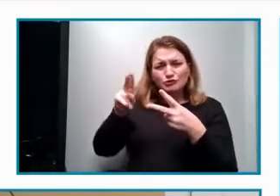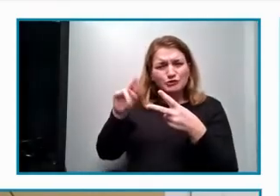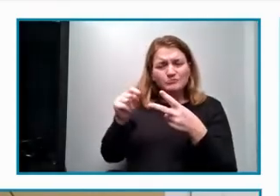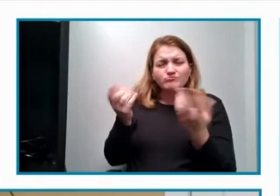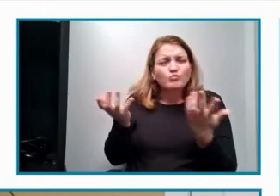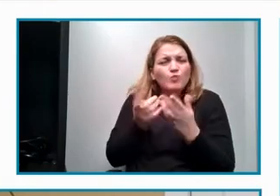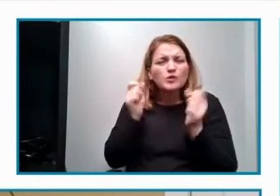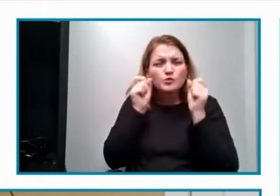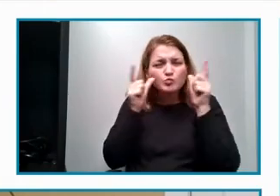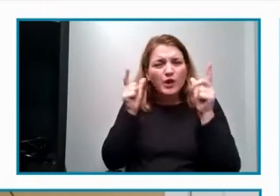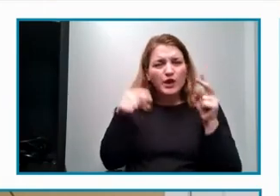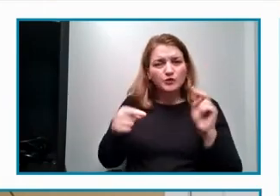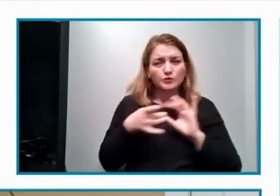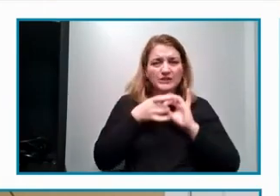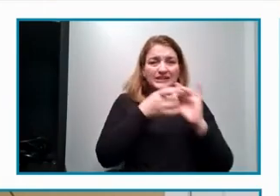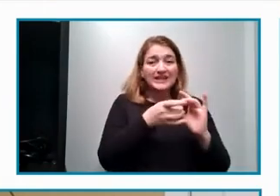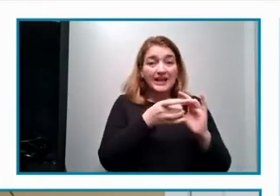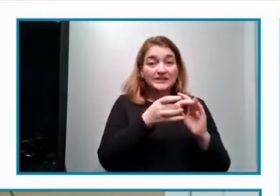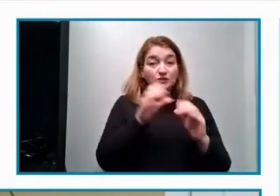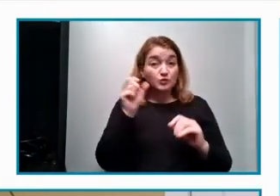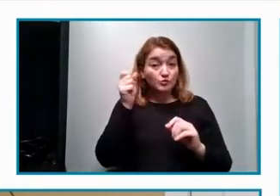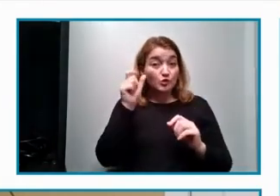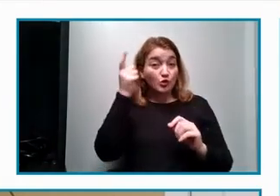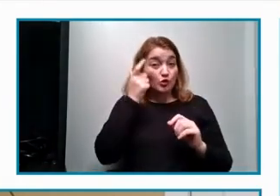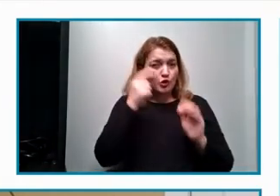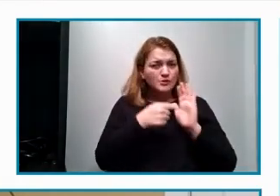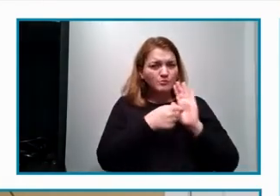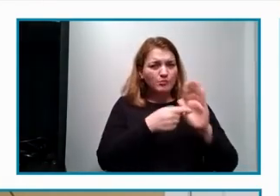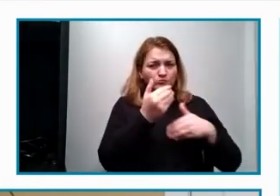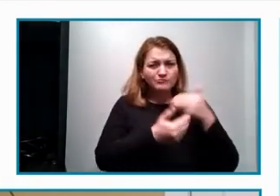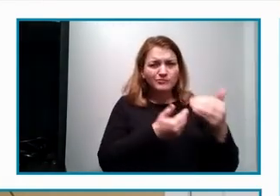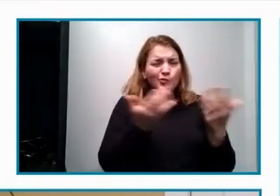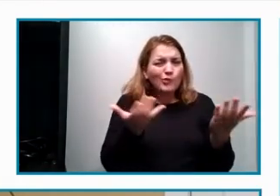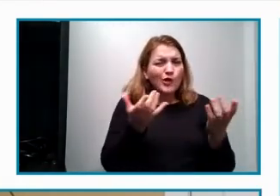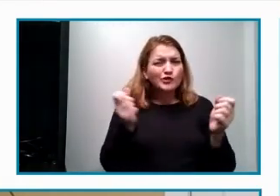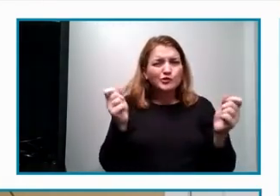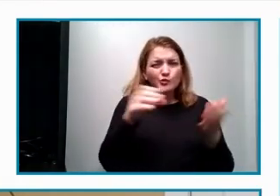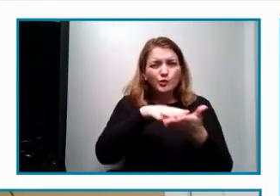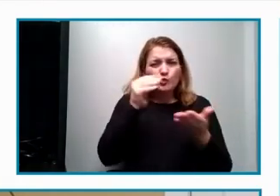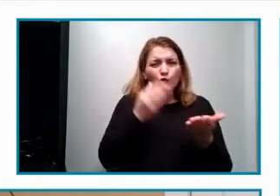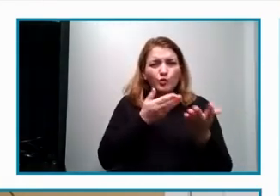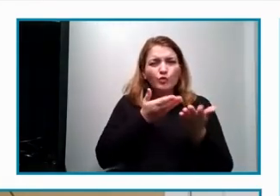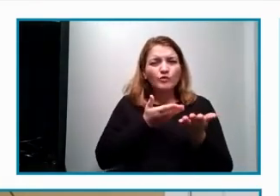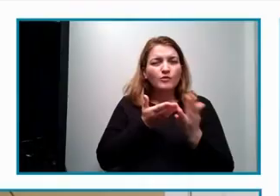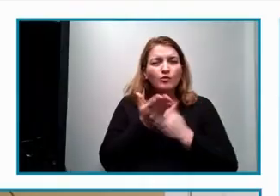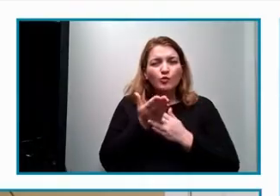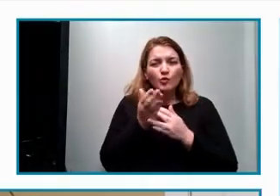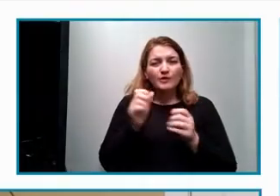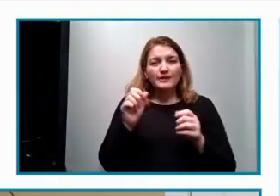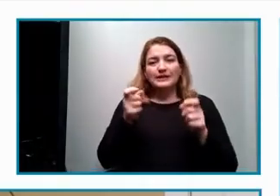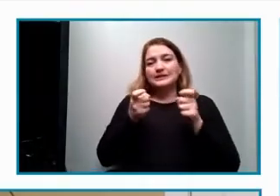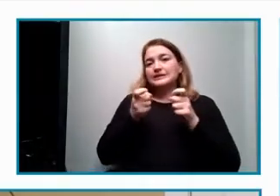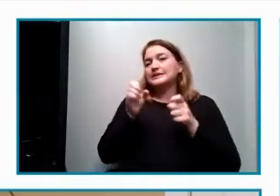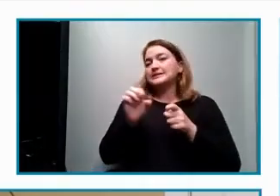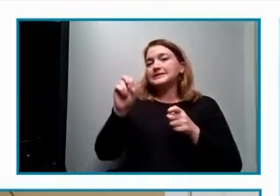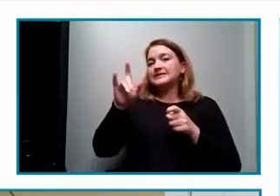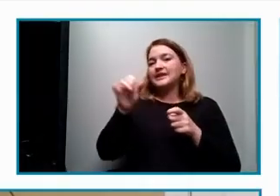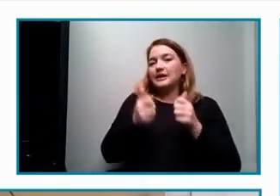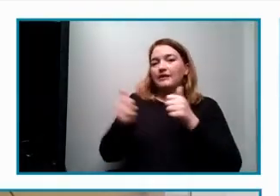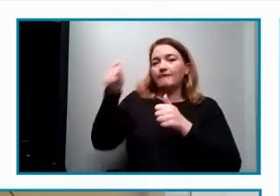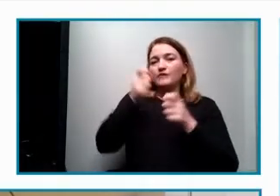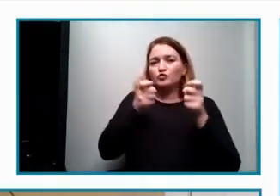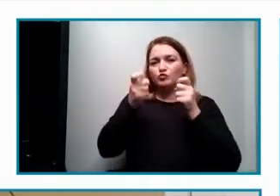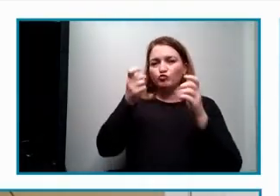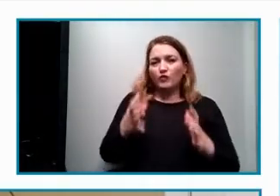they learned from the process through the lens of the executive director. So let's start with Celia.